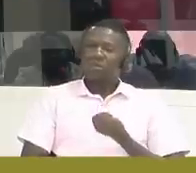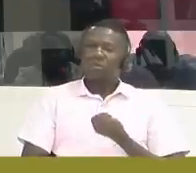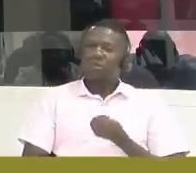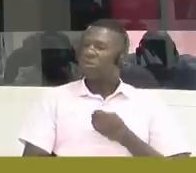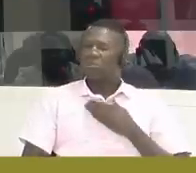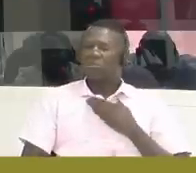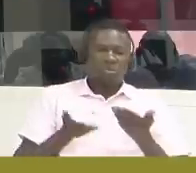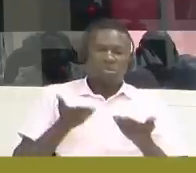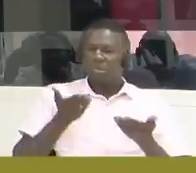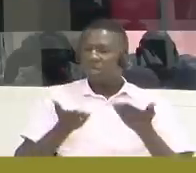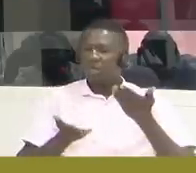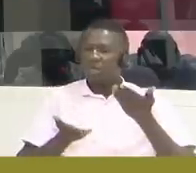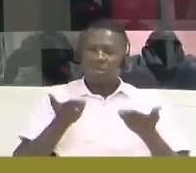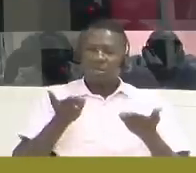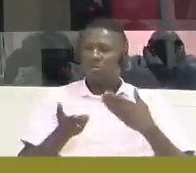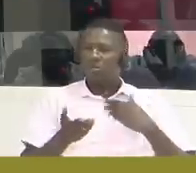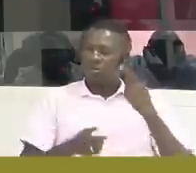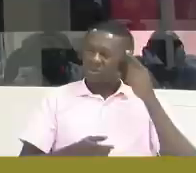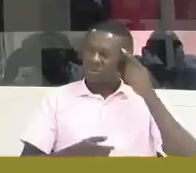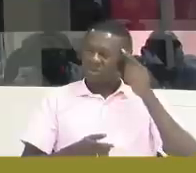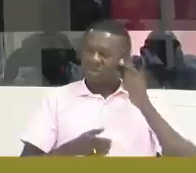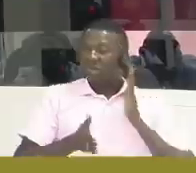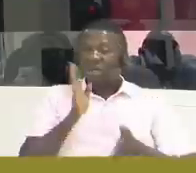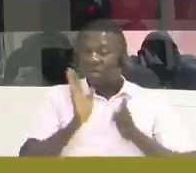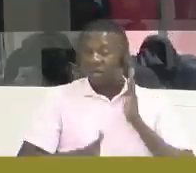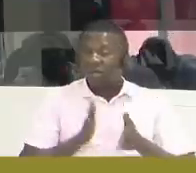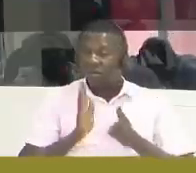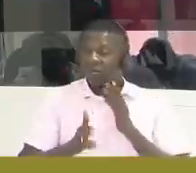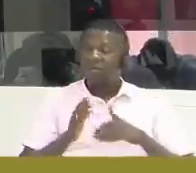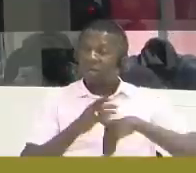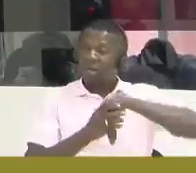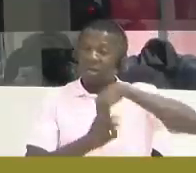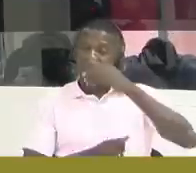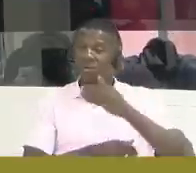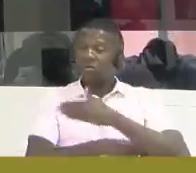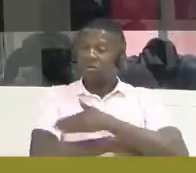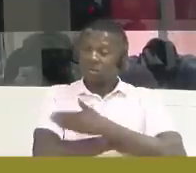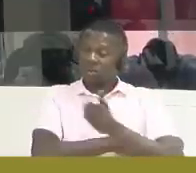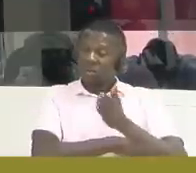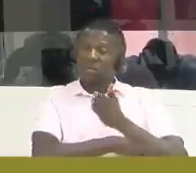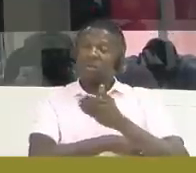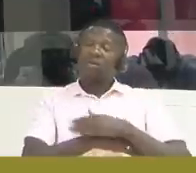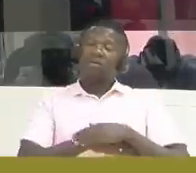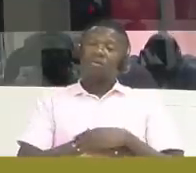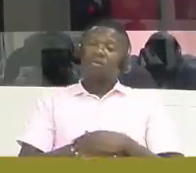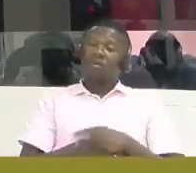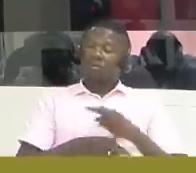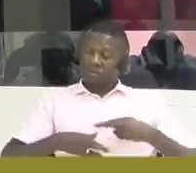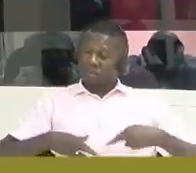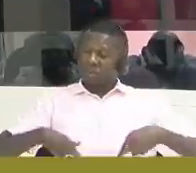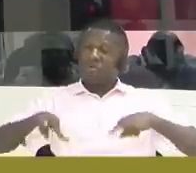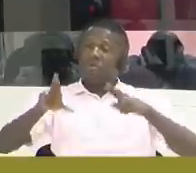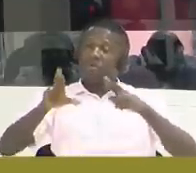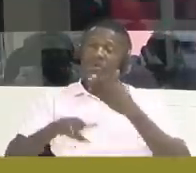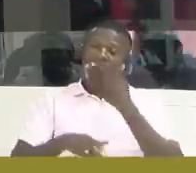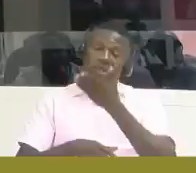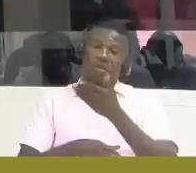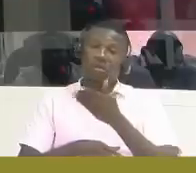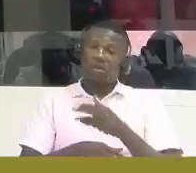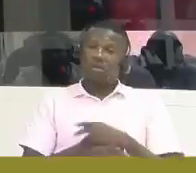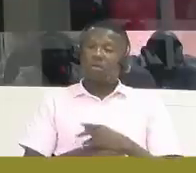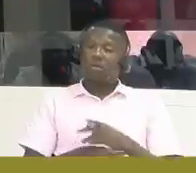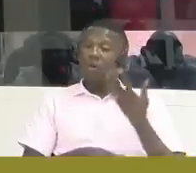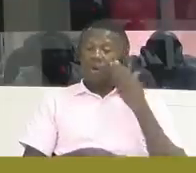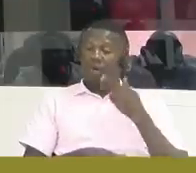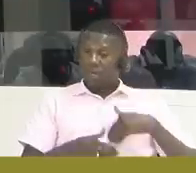imbalanced, so I just ran out. I went out to the main road. Immediately I went